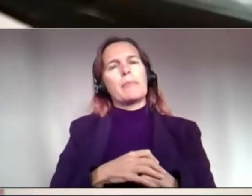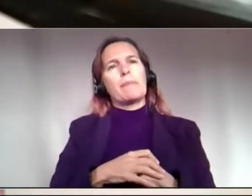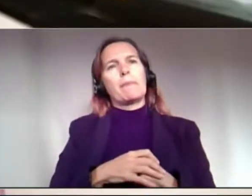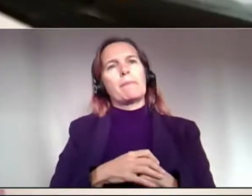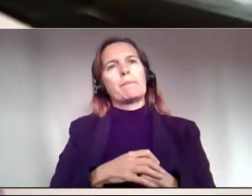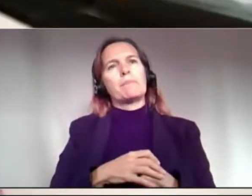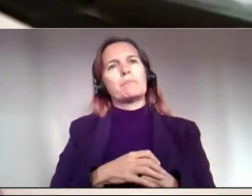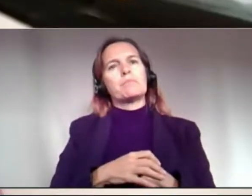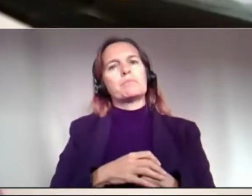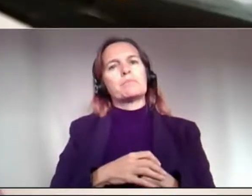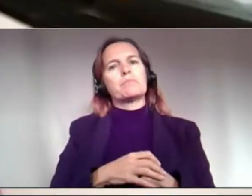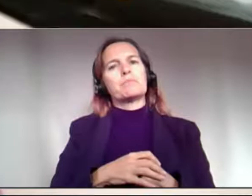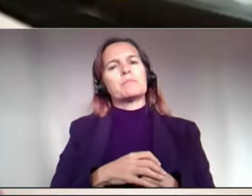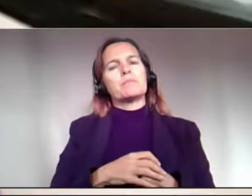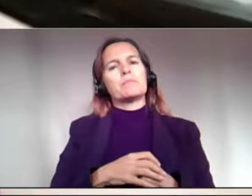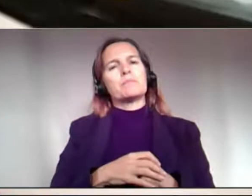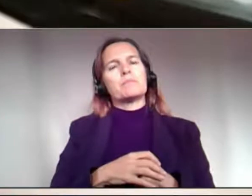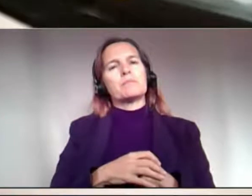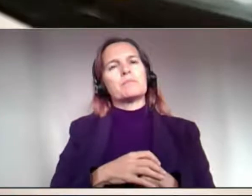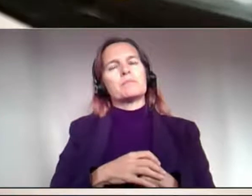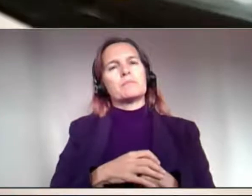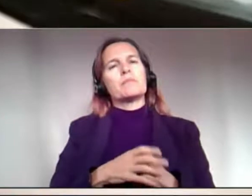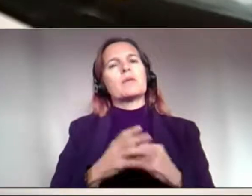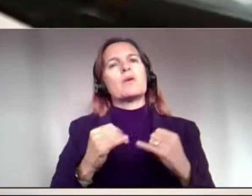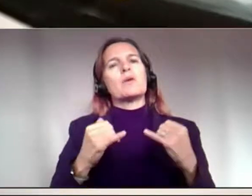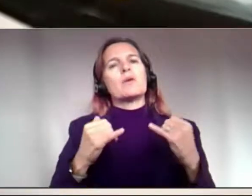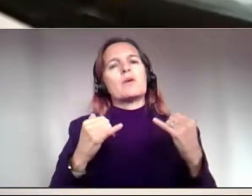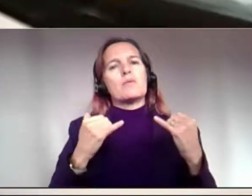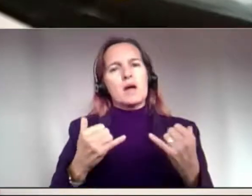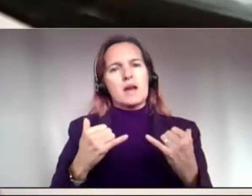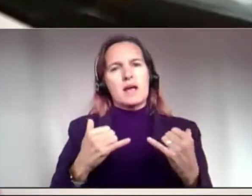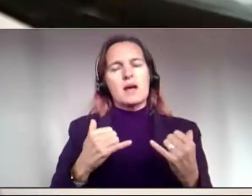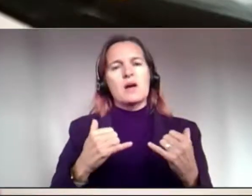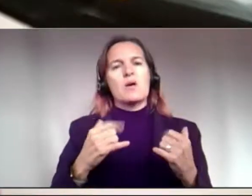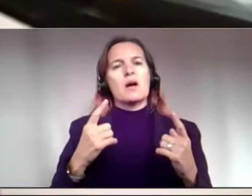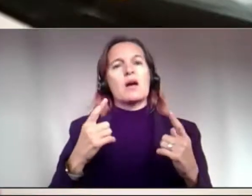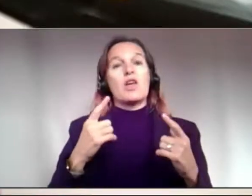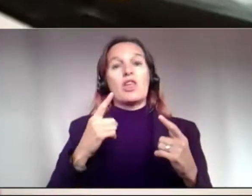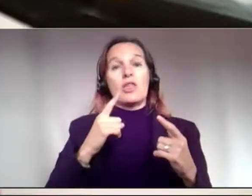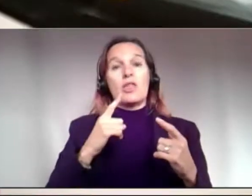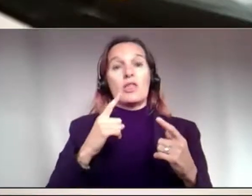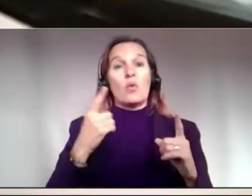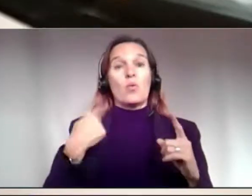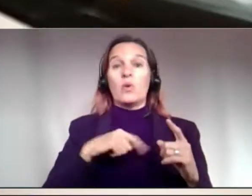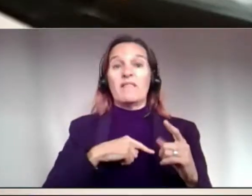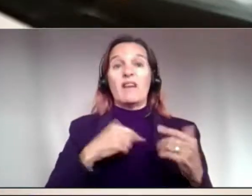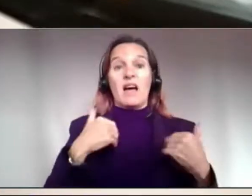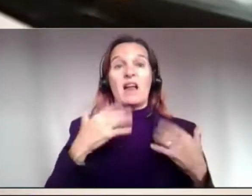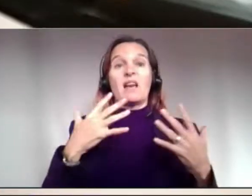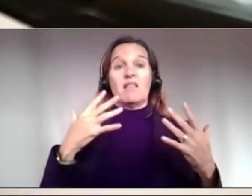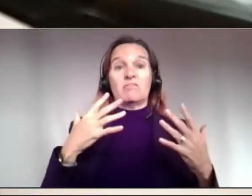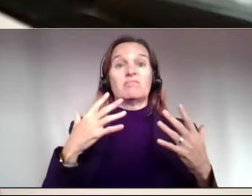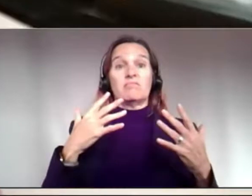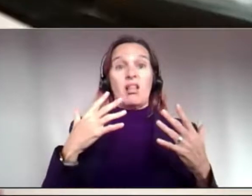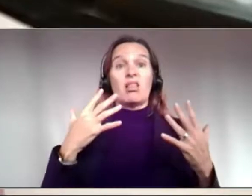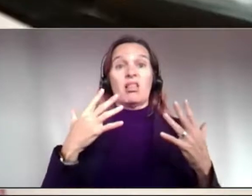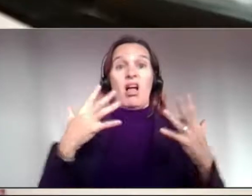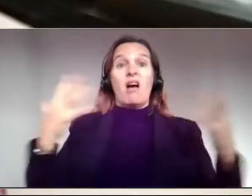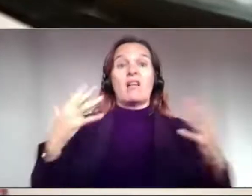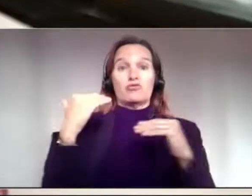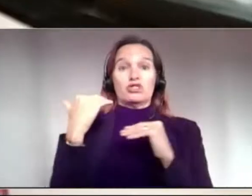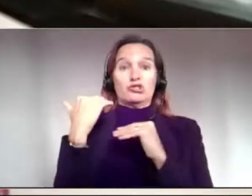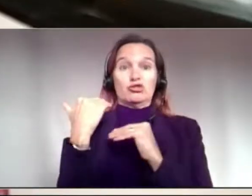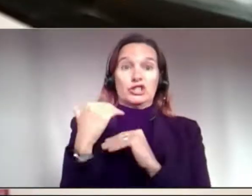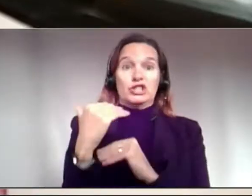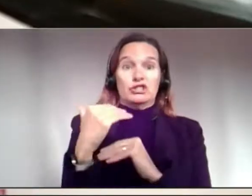with the restrictions going on as long as they are, there is a lot of politicizing